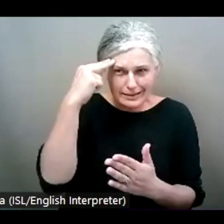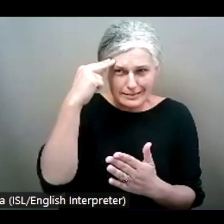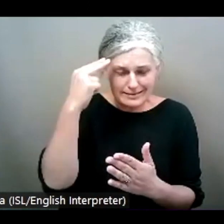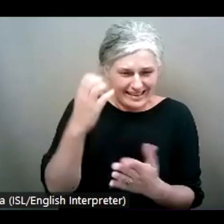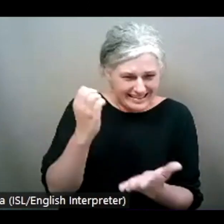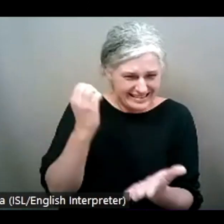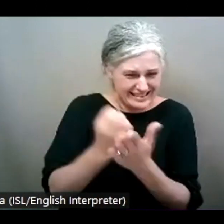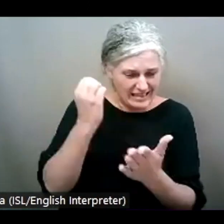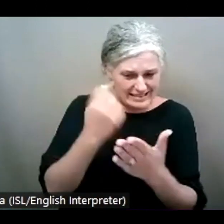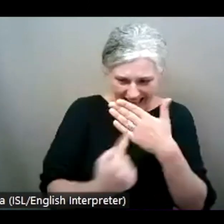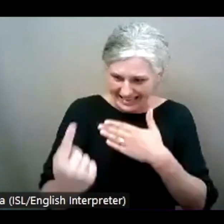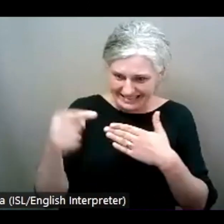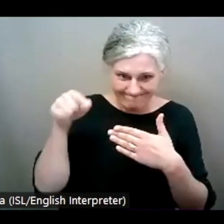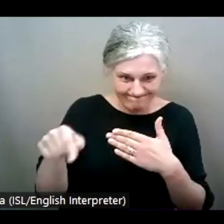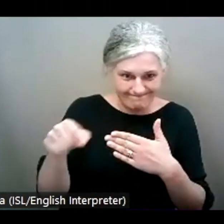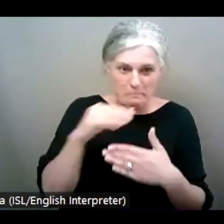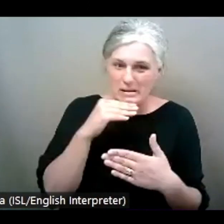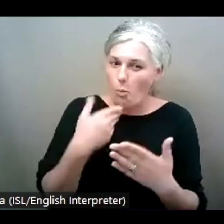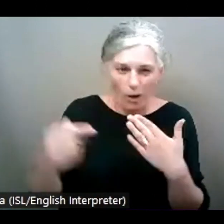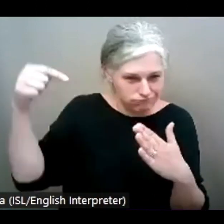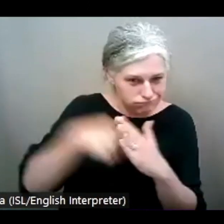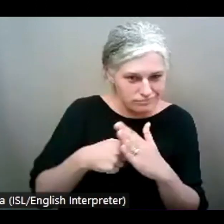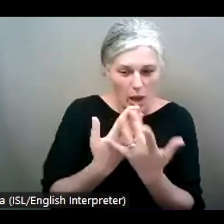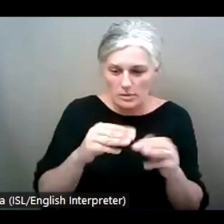understand what independence actually means. That a lot of